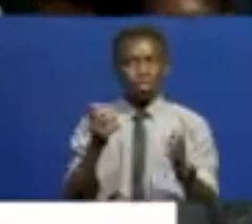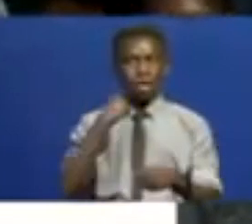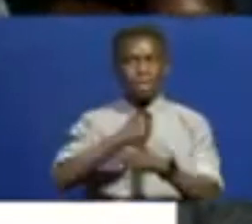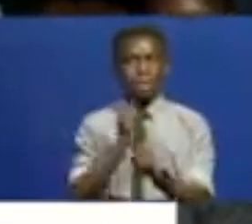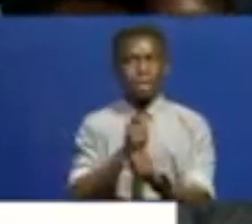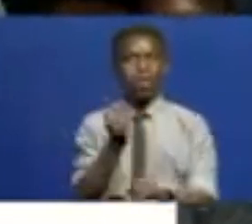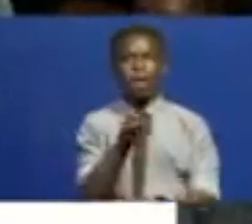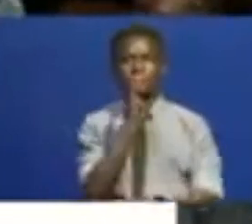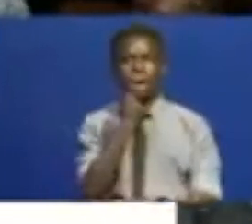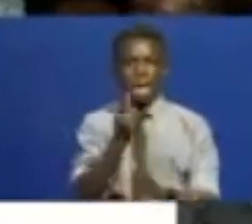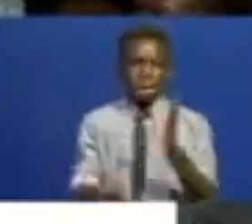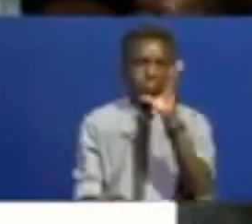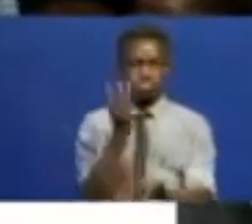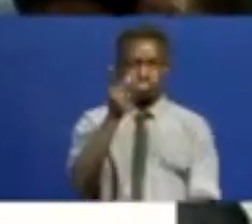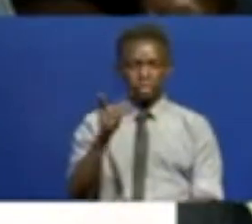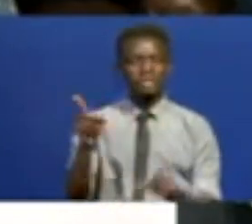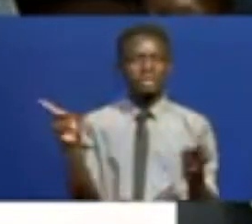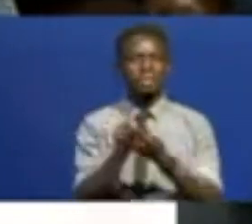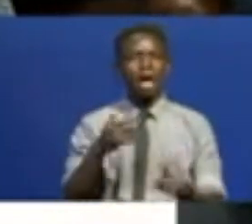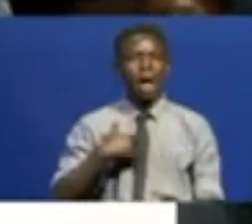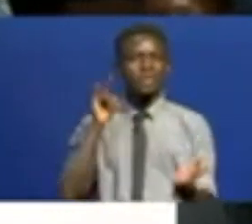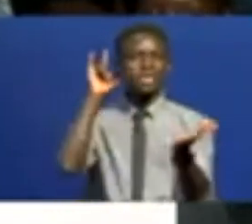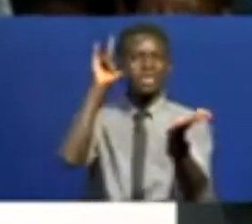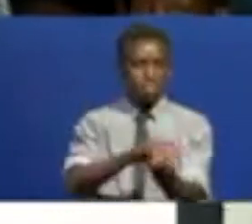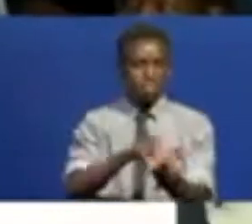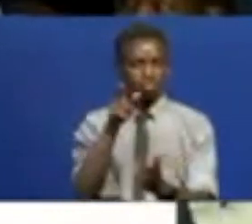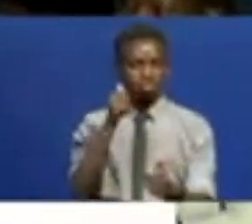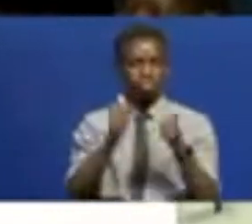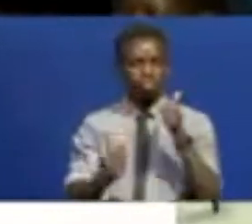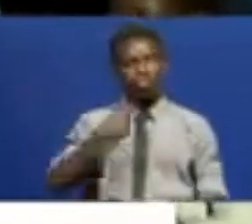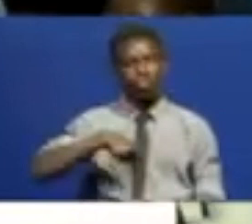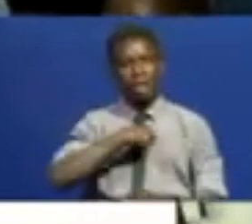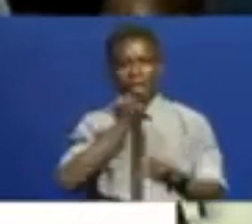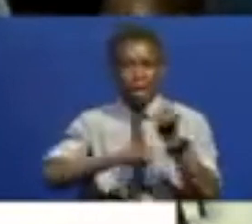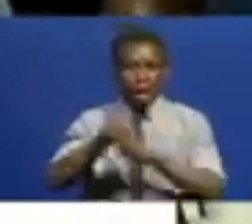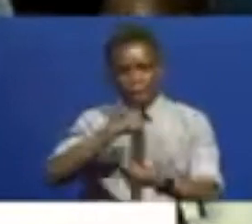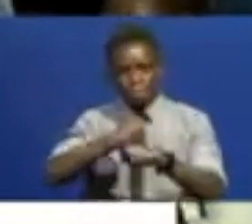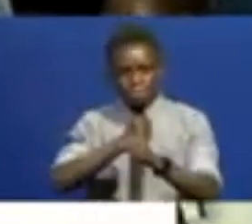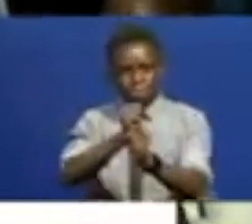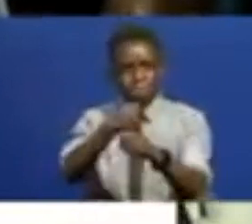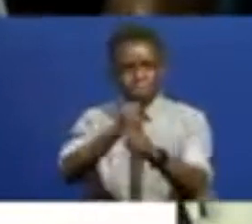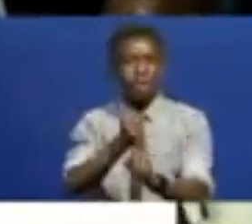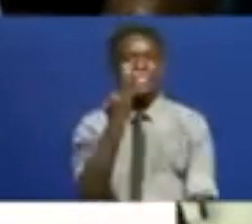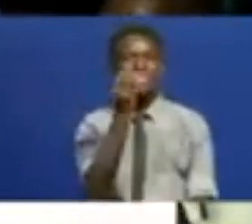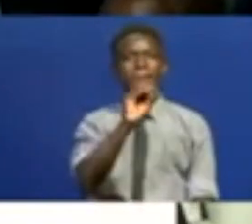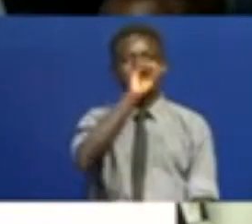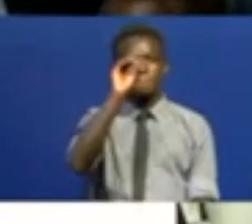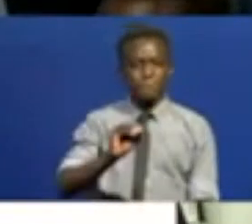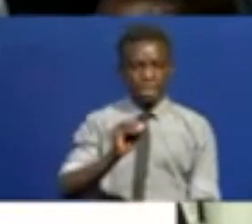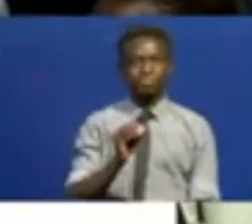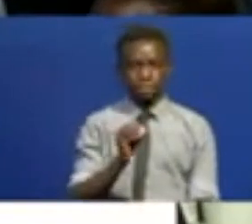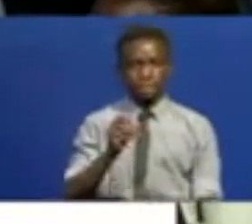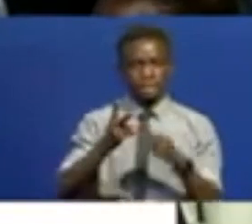expo. We also have the airport that we have done 30% so far. We